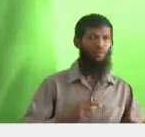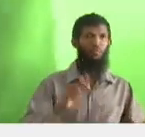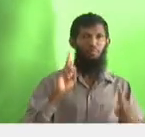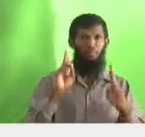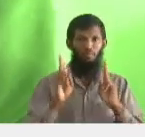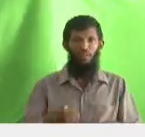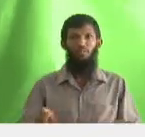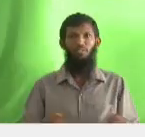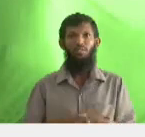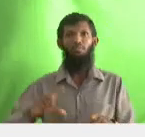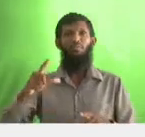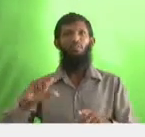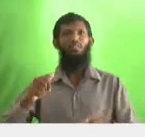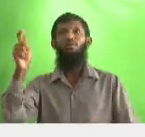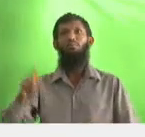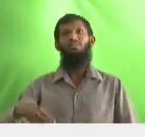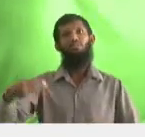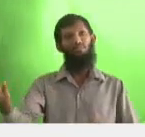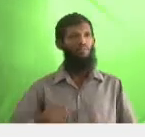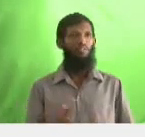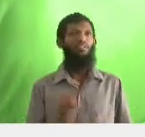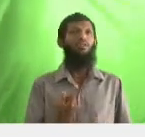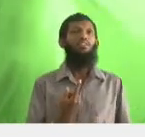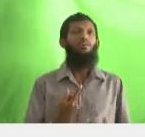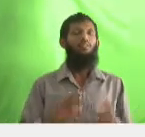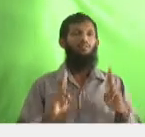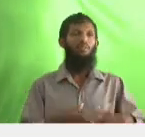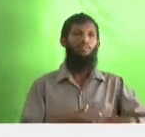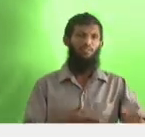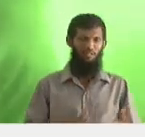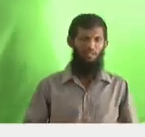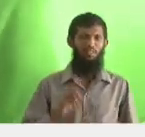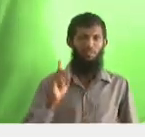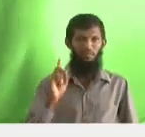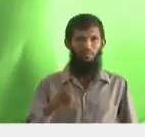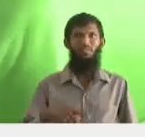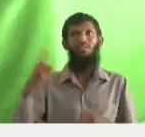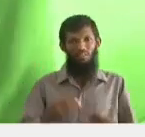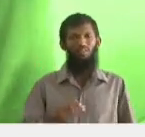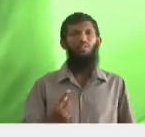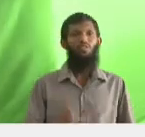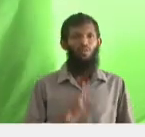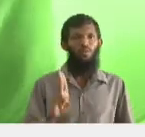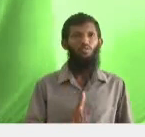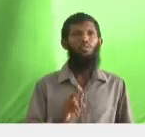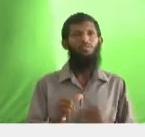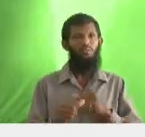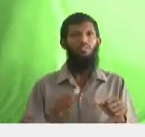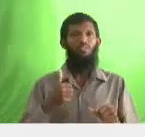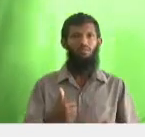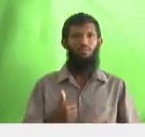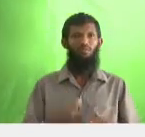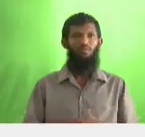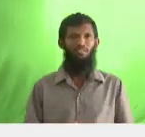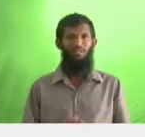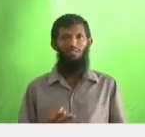you are alive, make good use of what the Almighty has given you. He requires from you approximately 2.5%